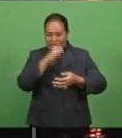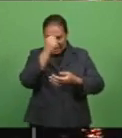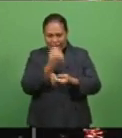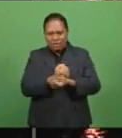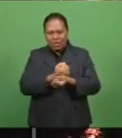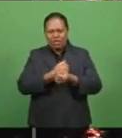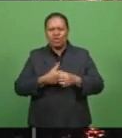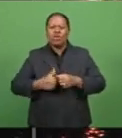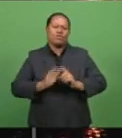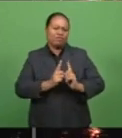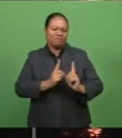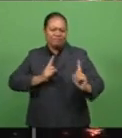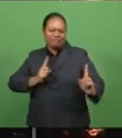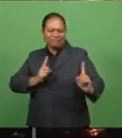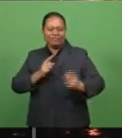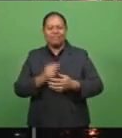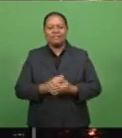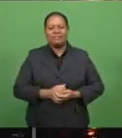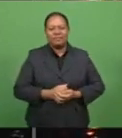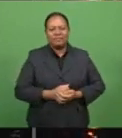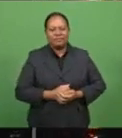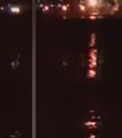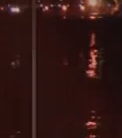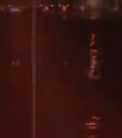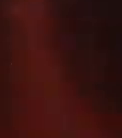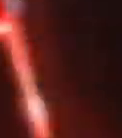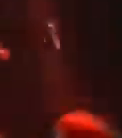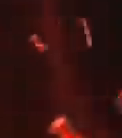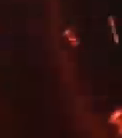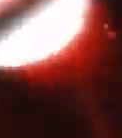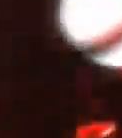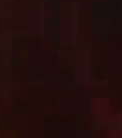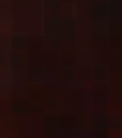social distancing. Details after the break.